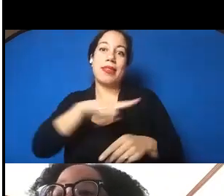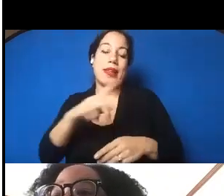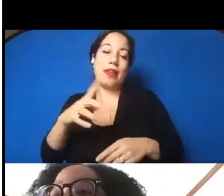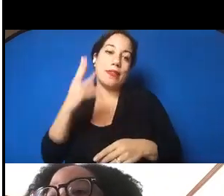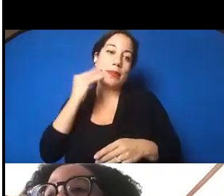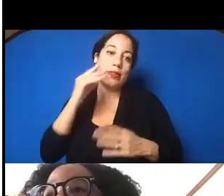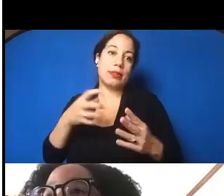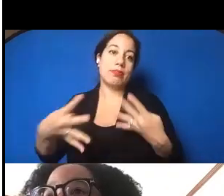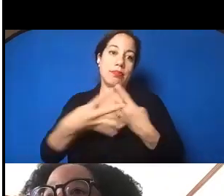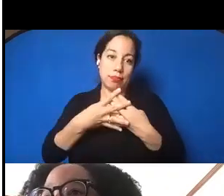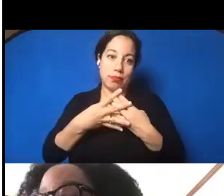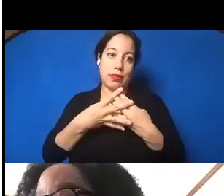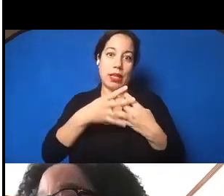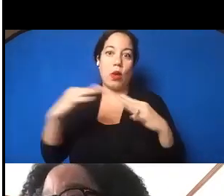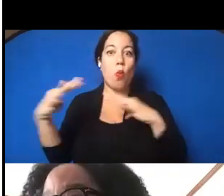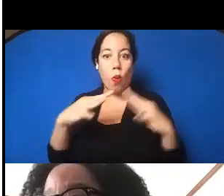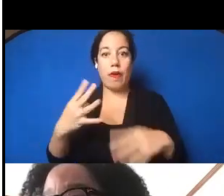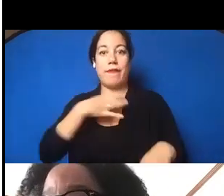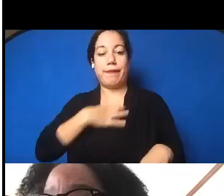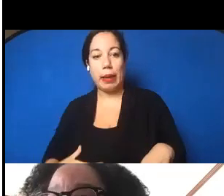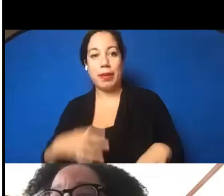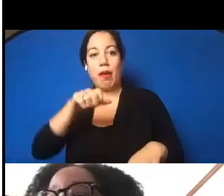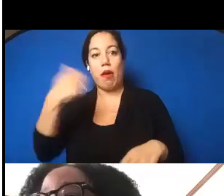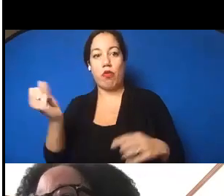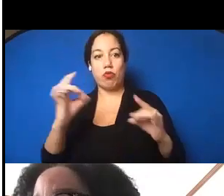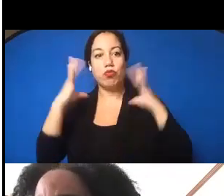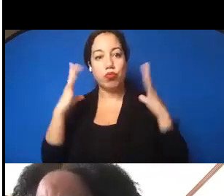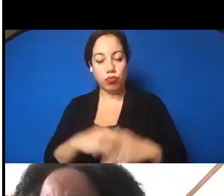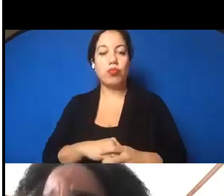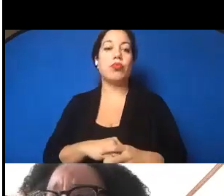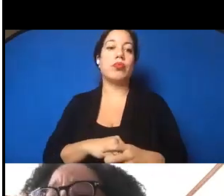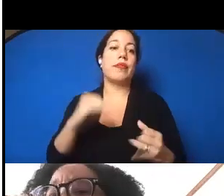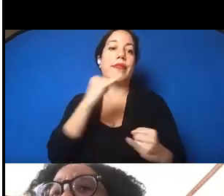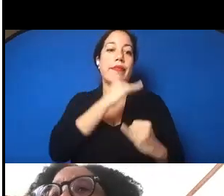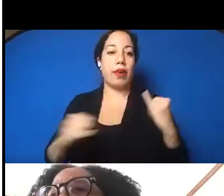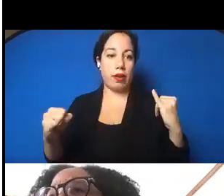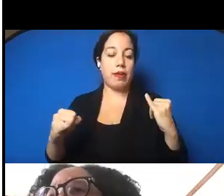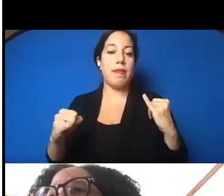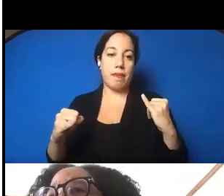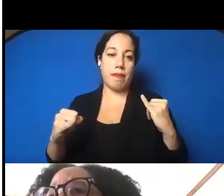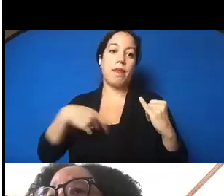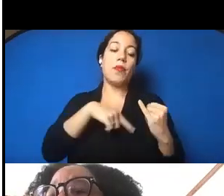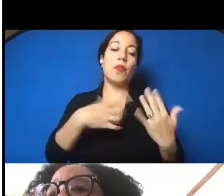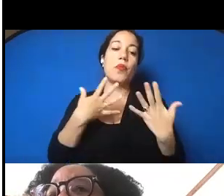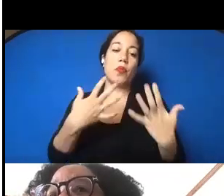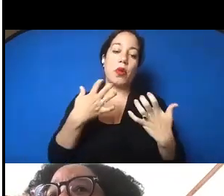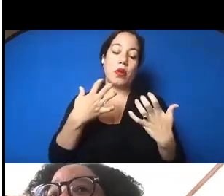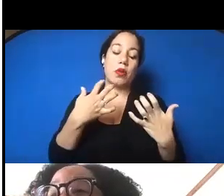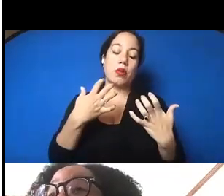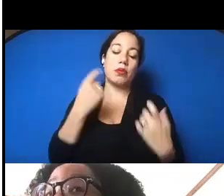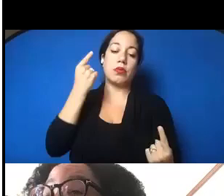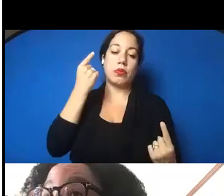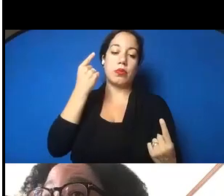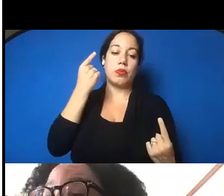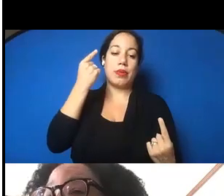and war, famine, and other types of disasters. Finally, we like to think that humans have